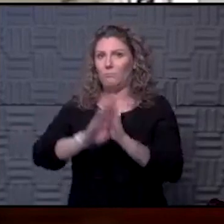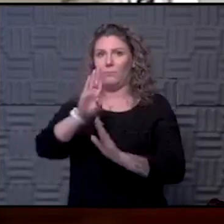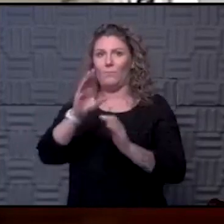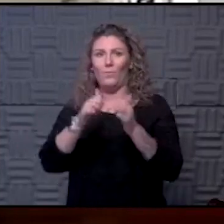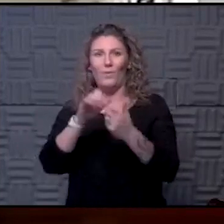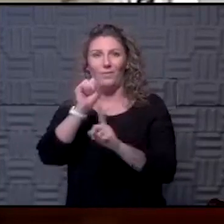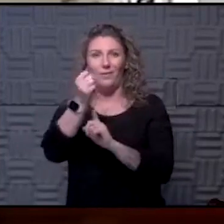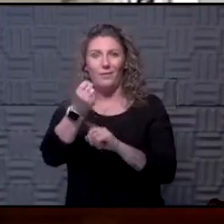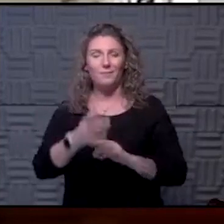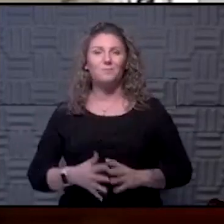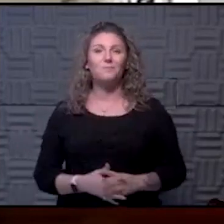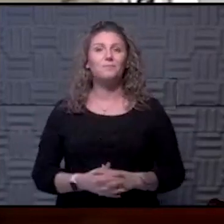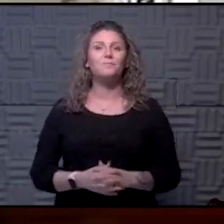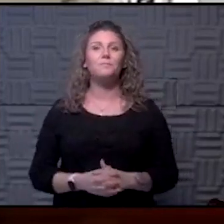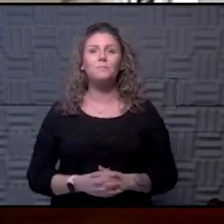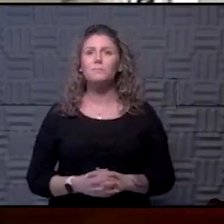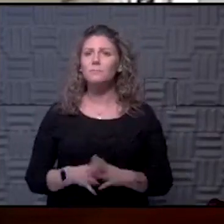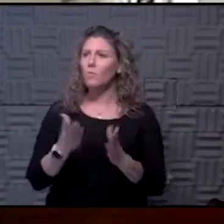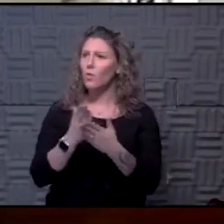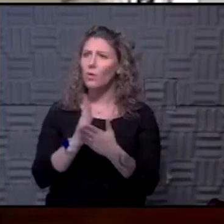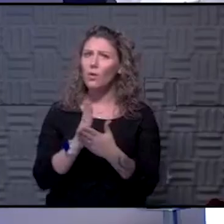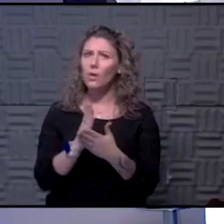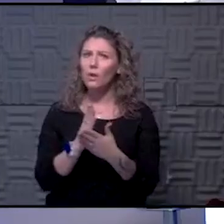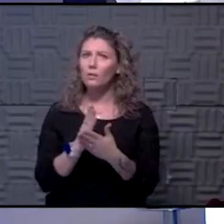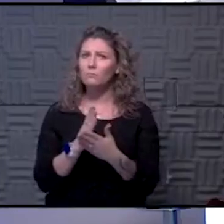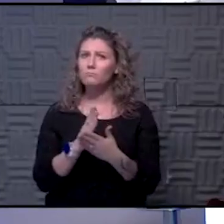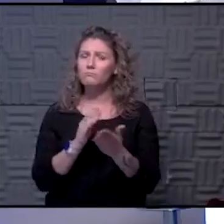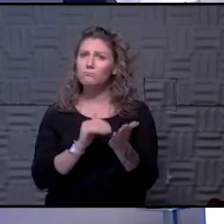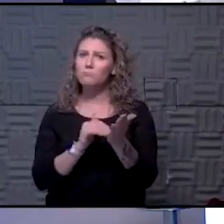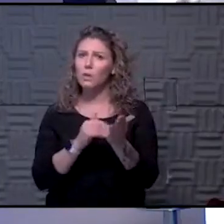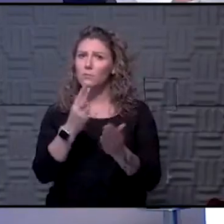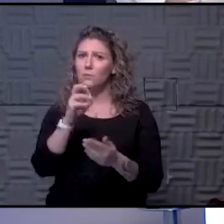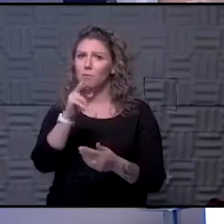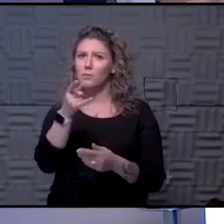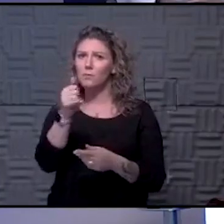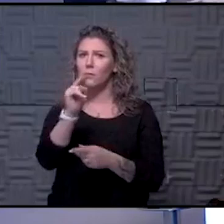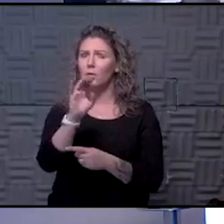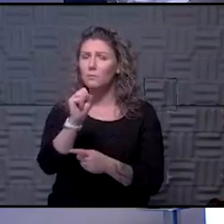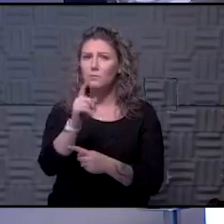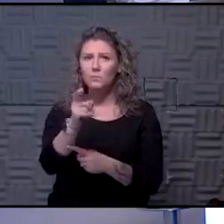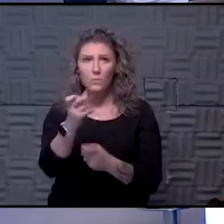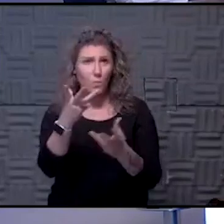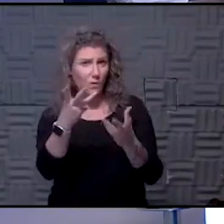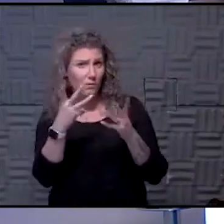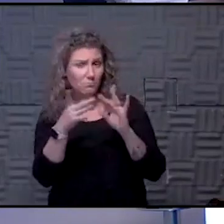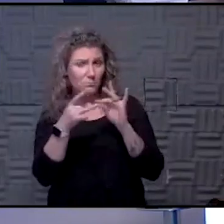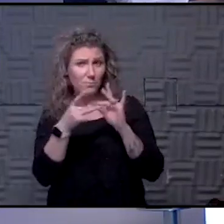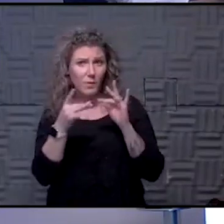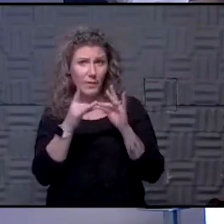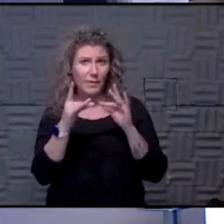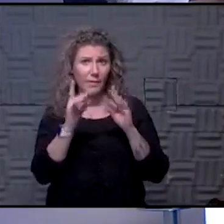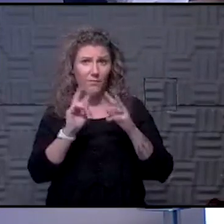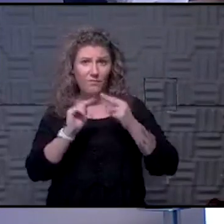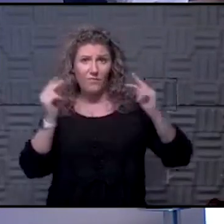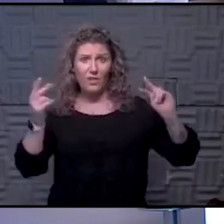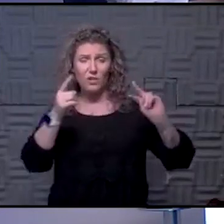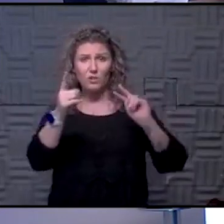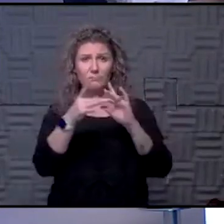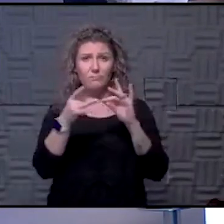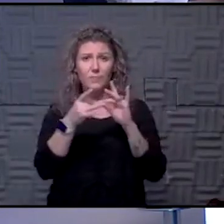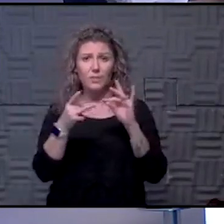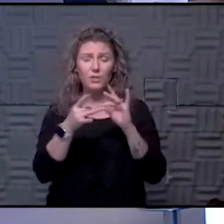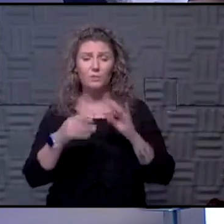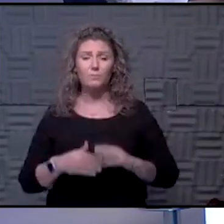cases. All right, did you want to weigh in before we move over to Dr. Areola and to Derik on the variants? She brought up the fact